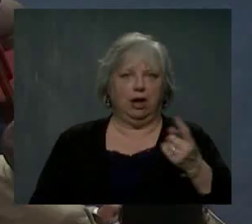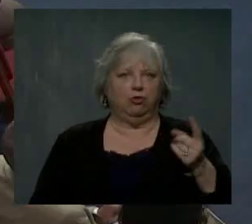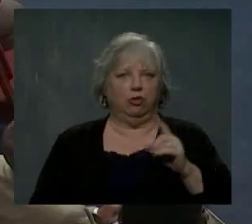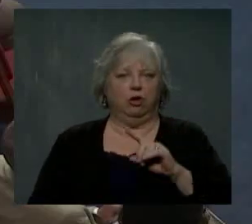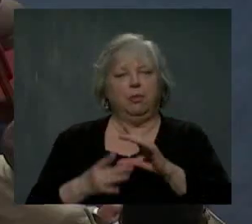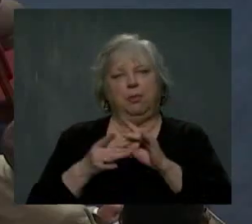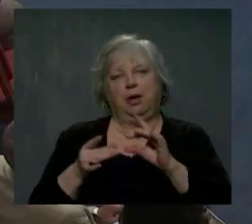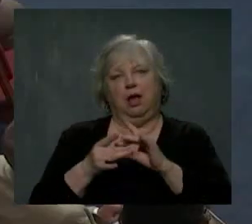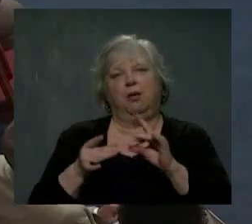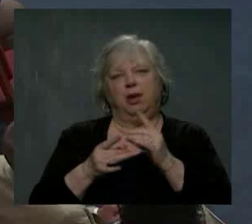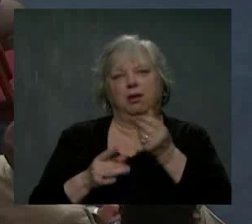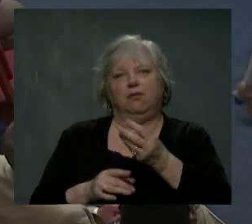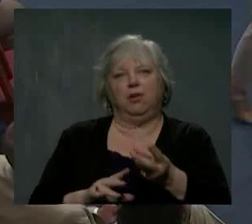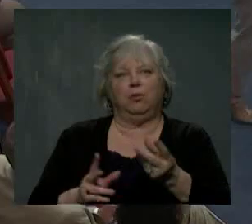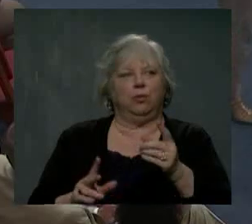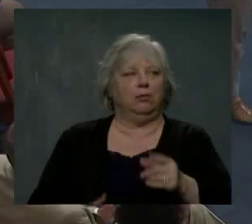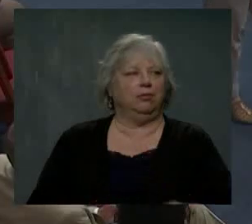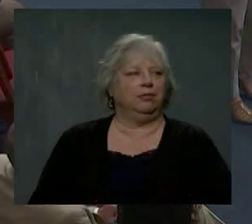words. Thank you.